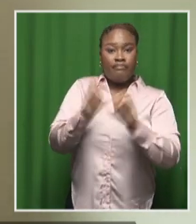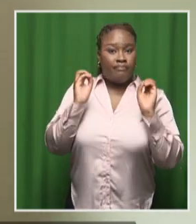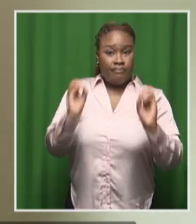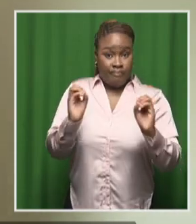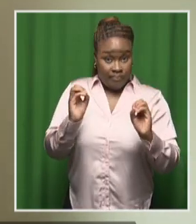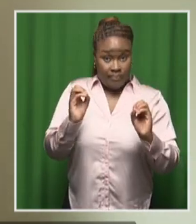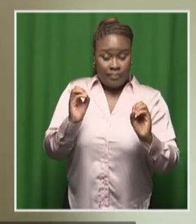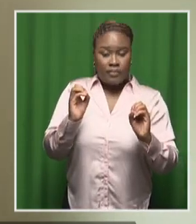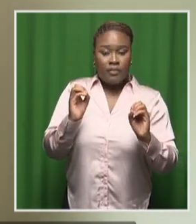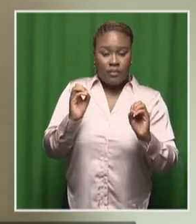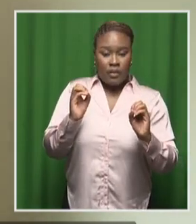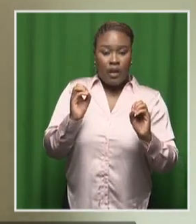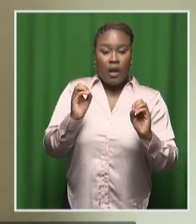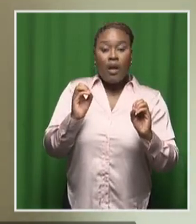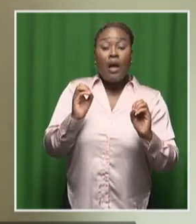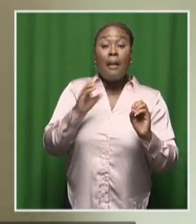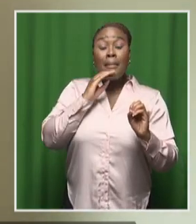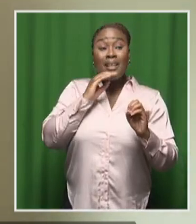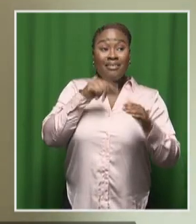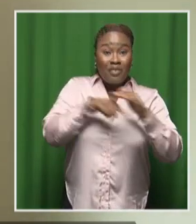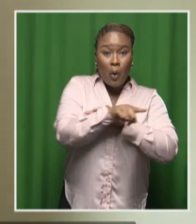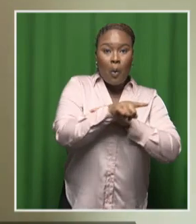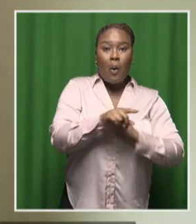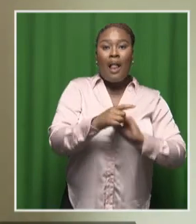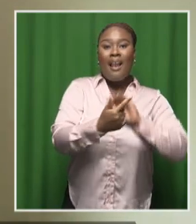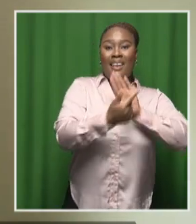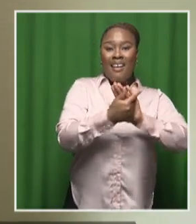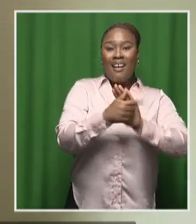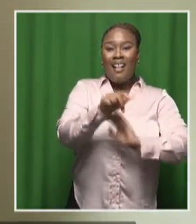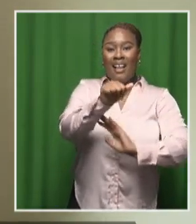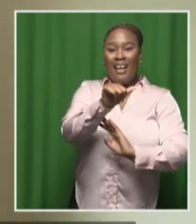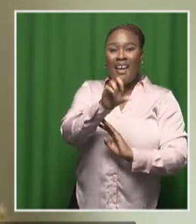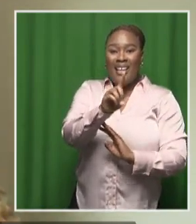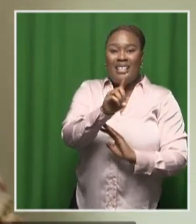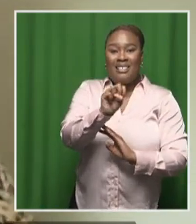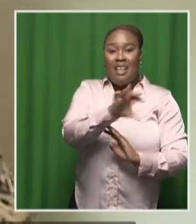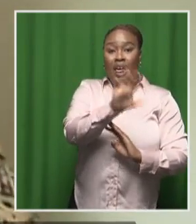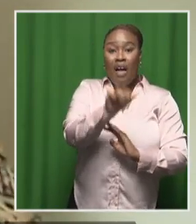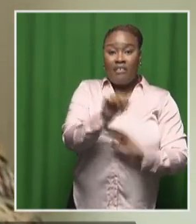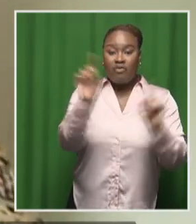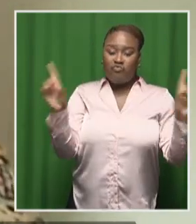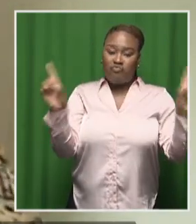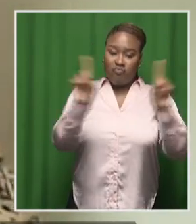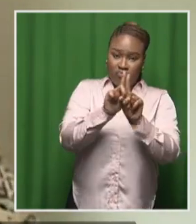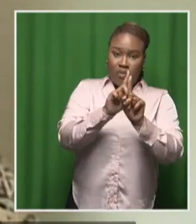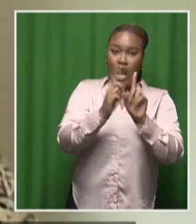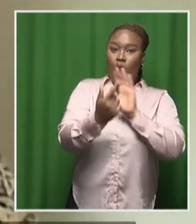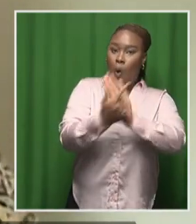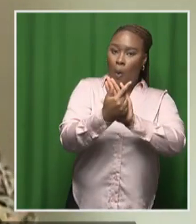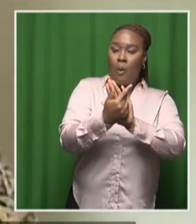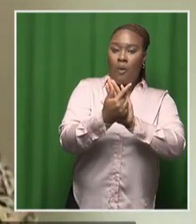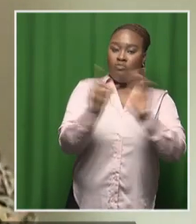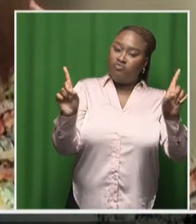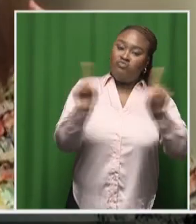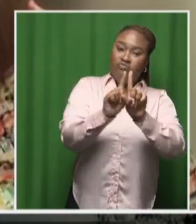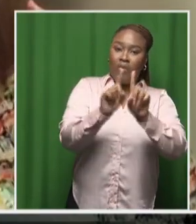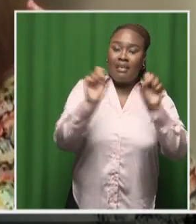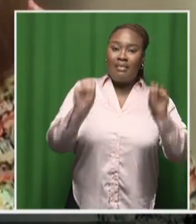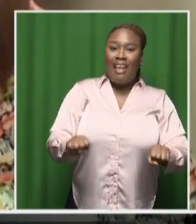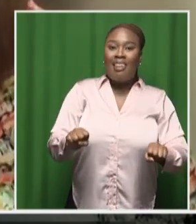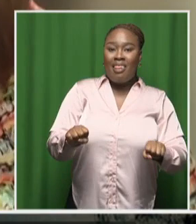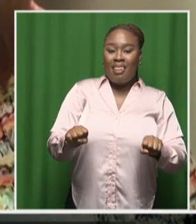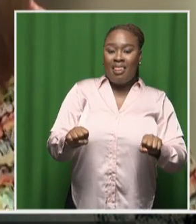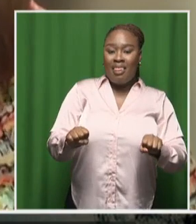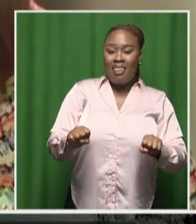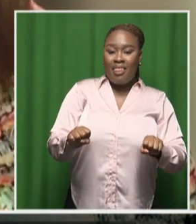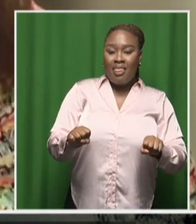implemented, that they must go to Legal Aid South Africa and ensure and get legal representation. Well, there you go. All right. They're able to